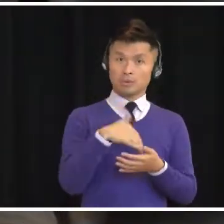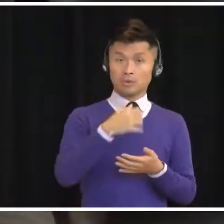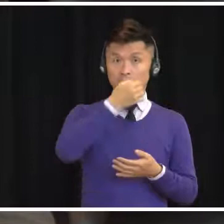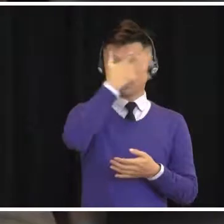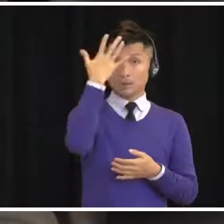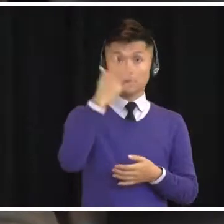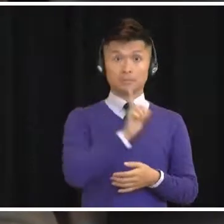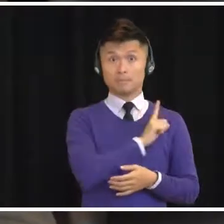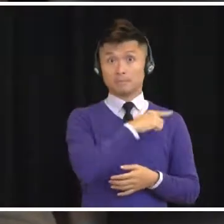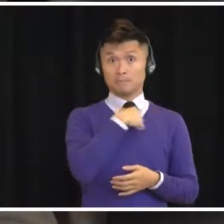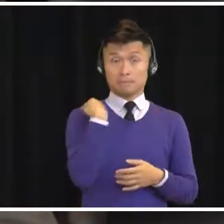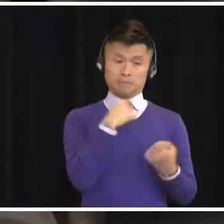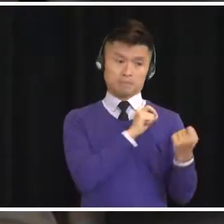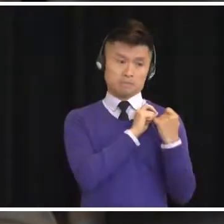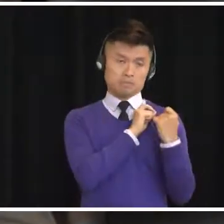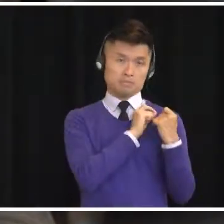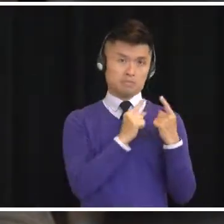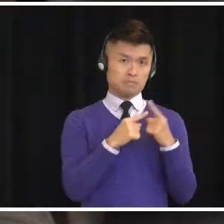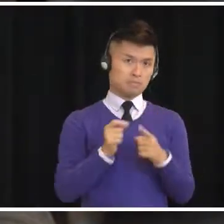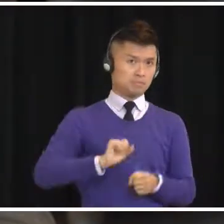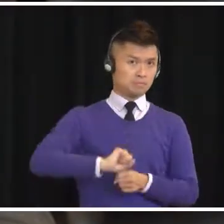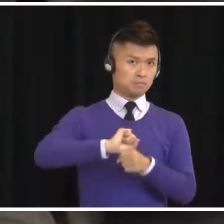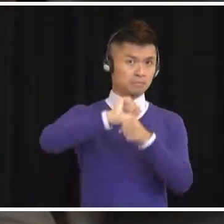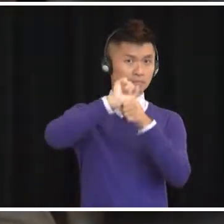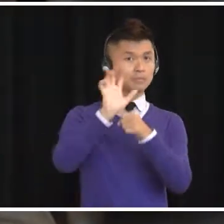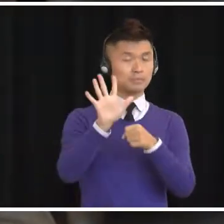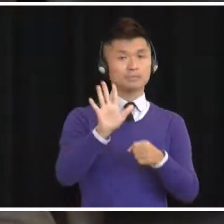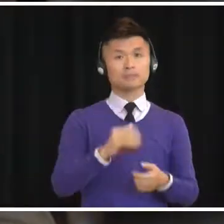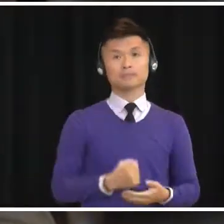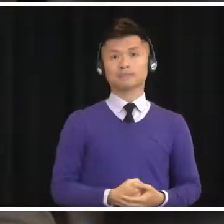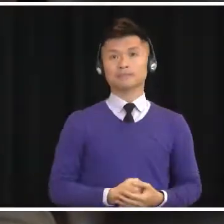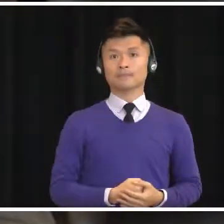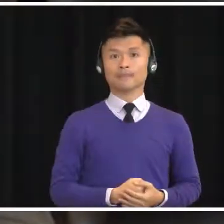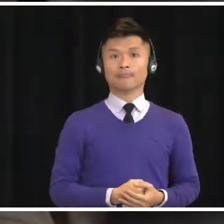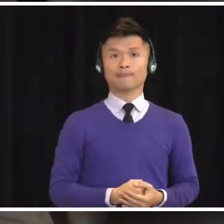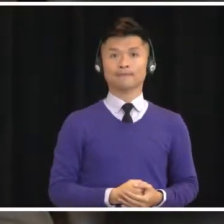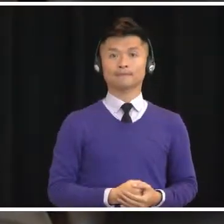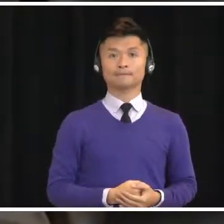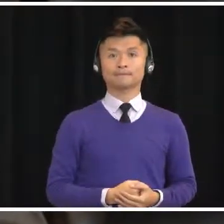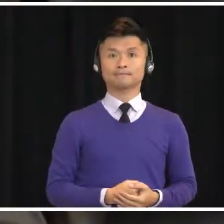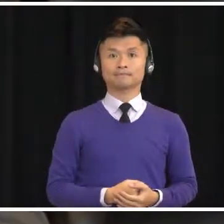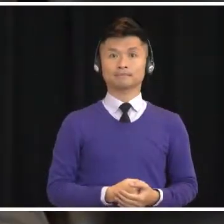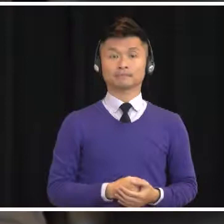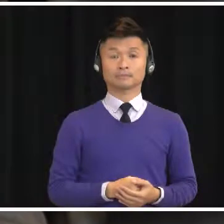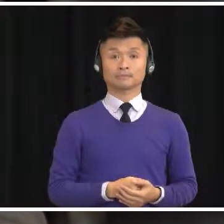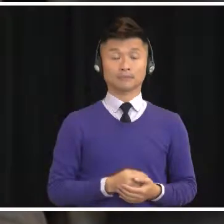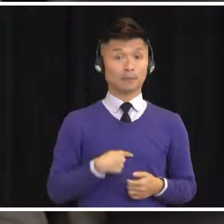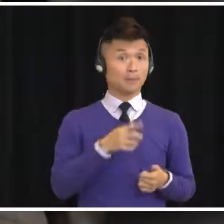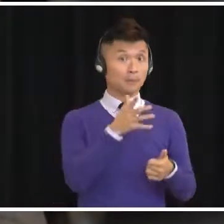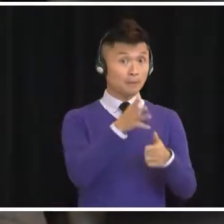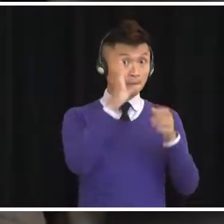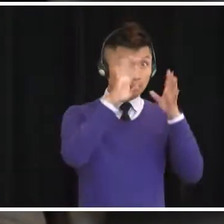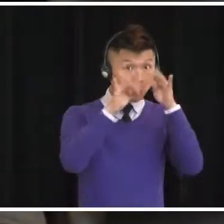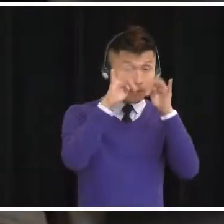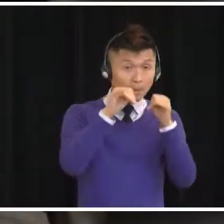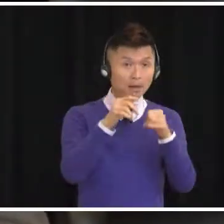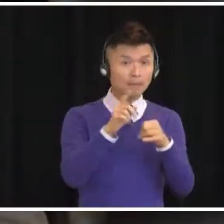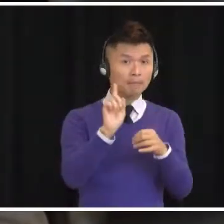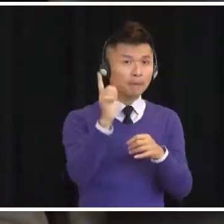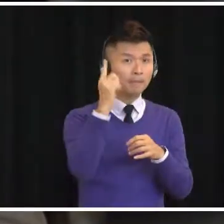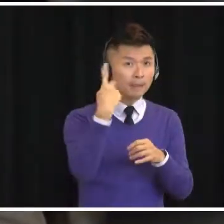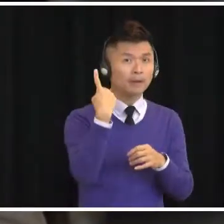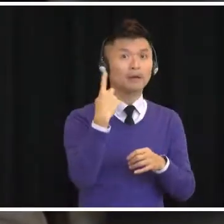to undertake inquiries to determine the causes of those deaths so we can prevent them in the future? The other question relates to Article